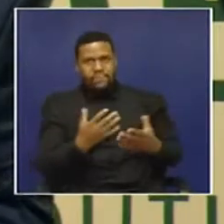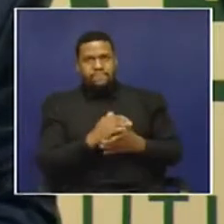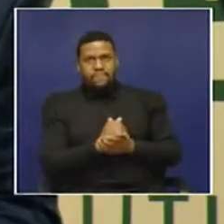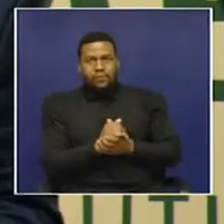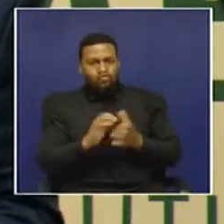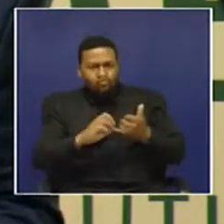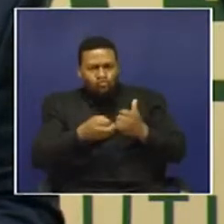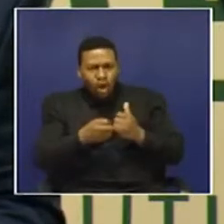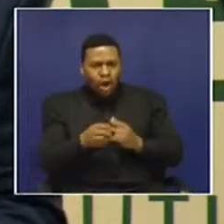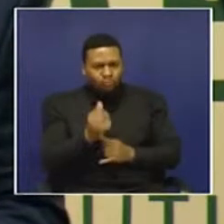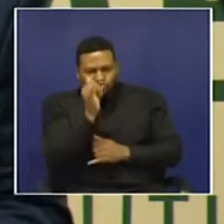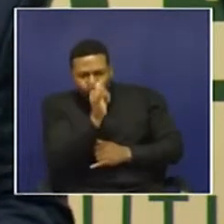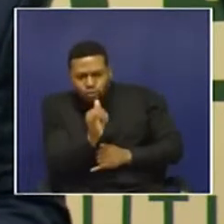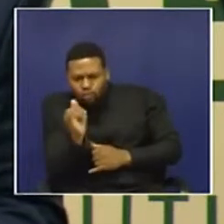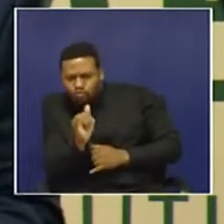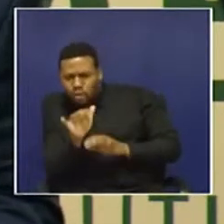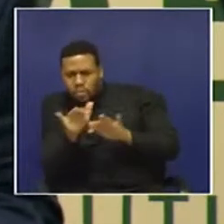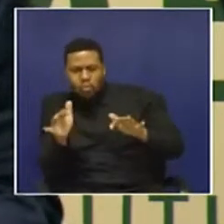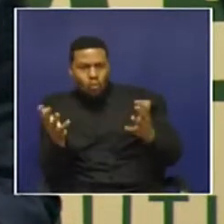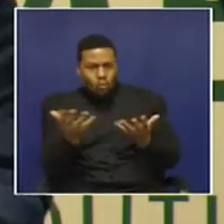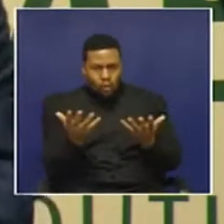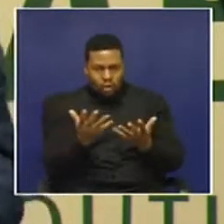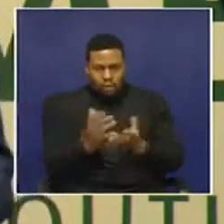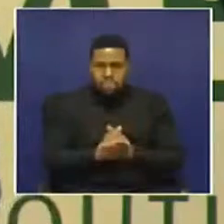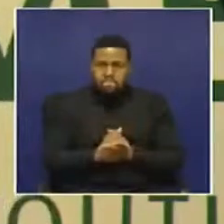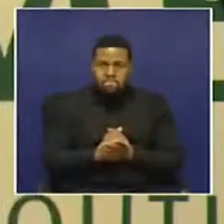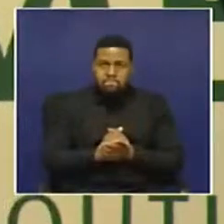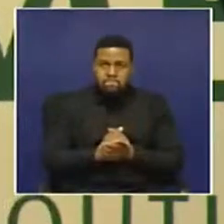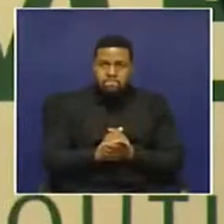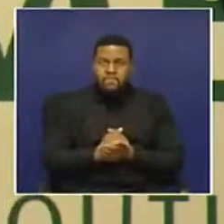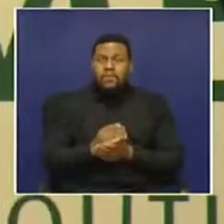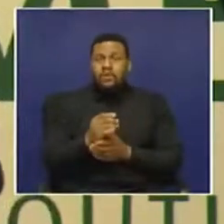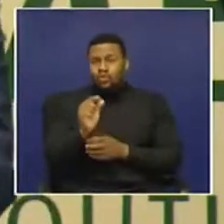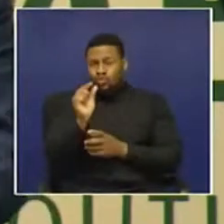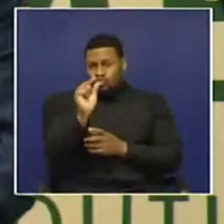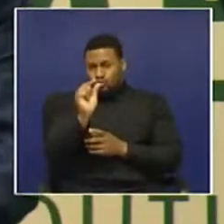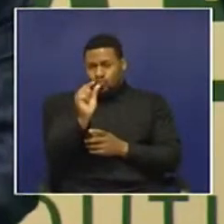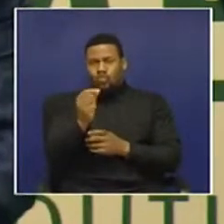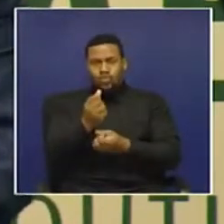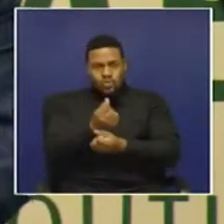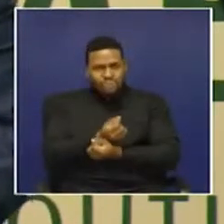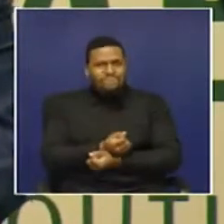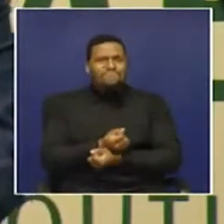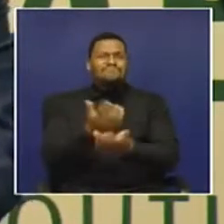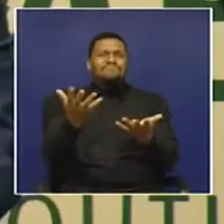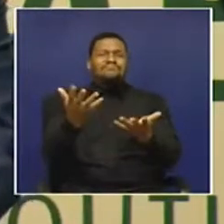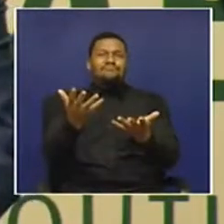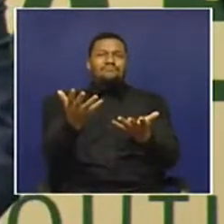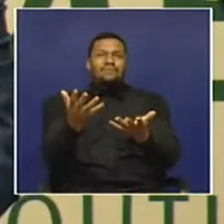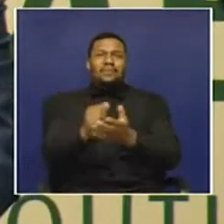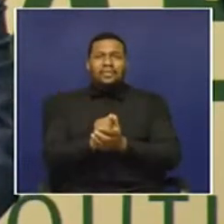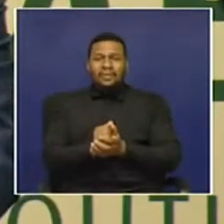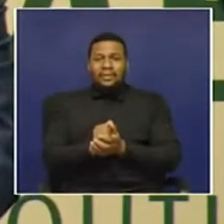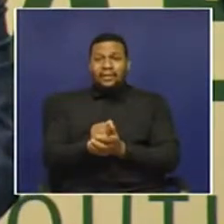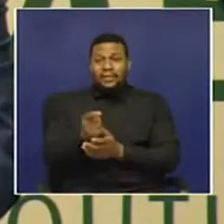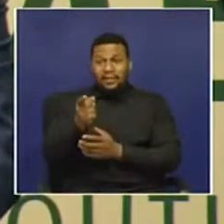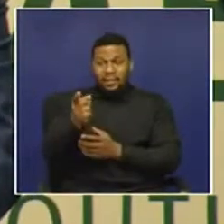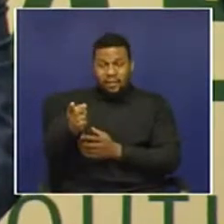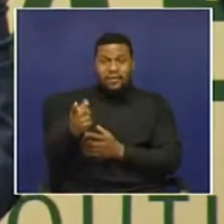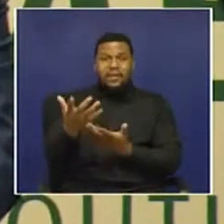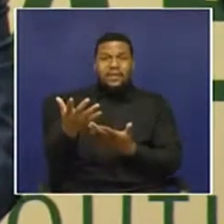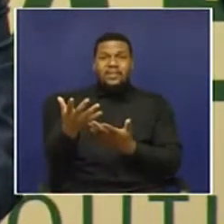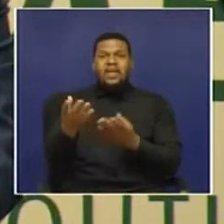tracing. We will also shortly publish draft regulations under the Currency and Exchange Act